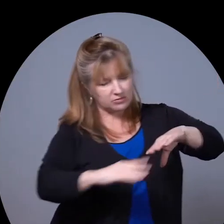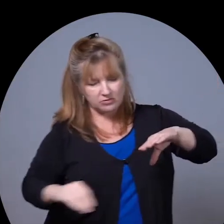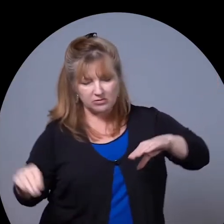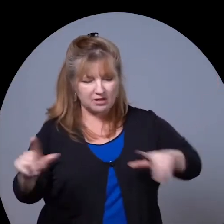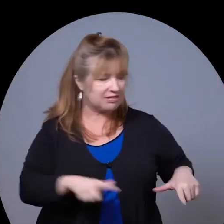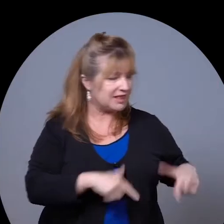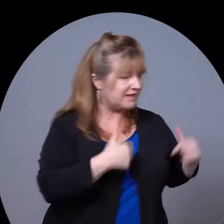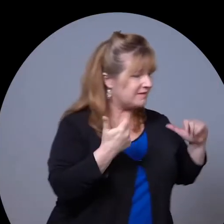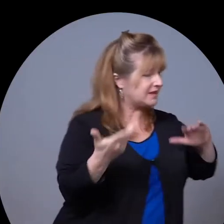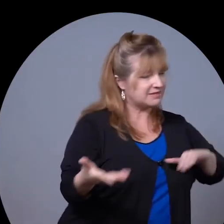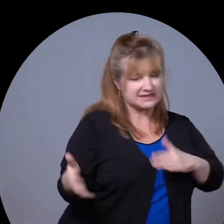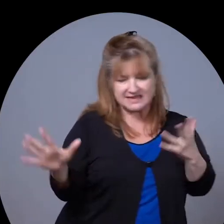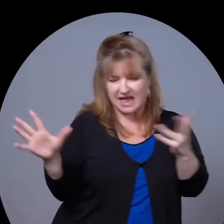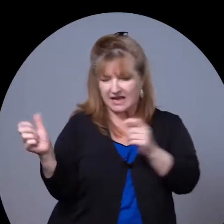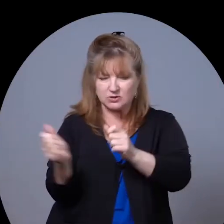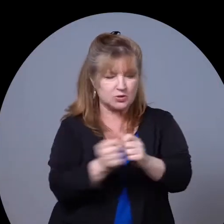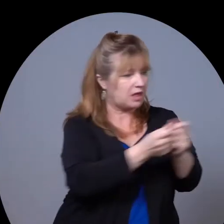reveal and retreat.